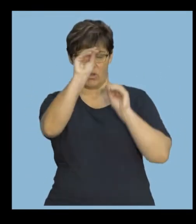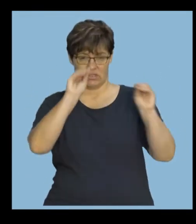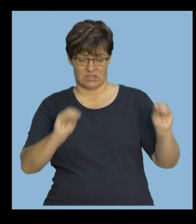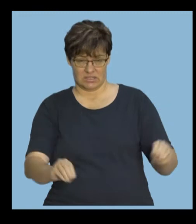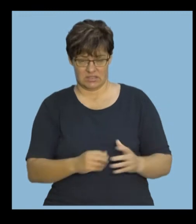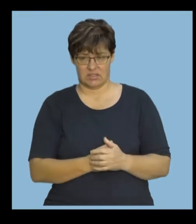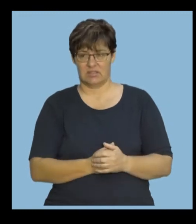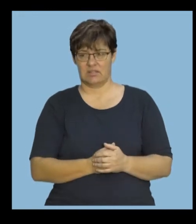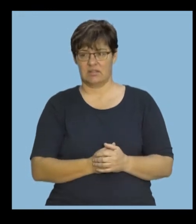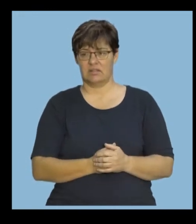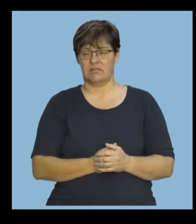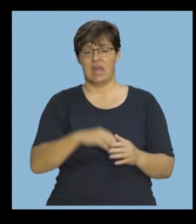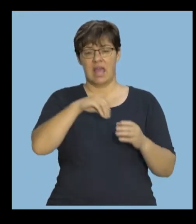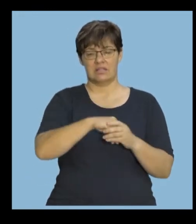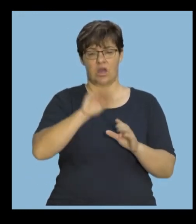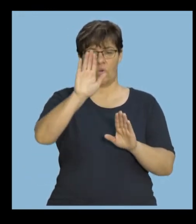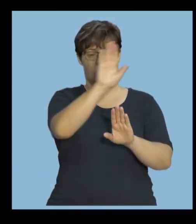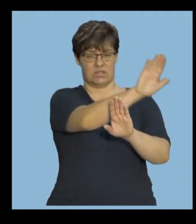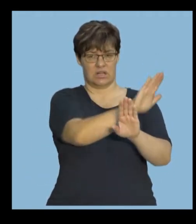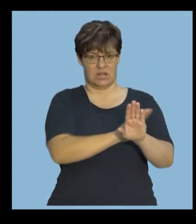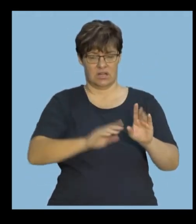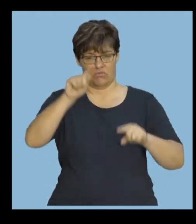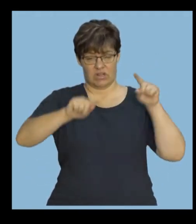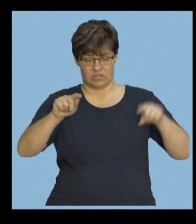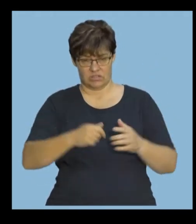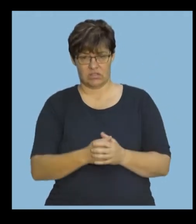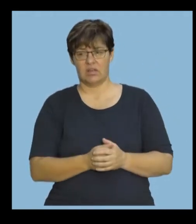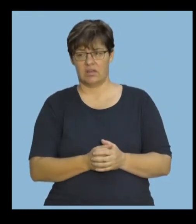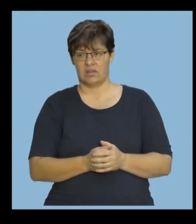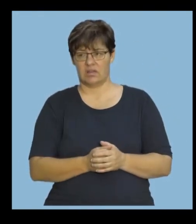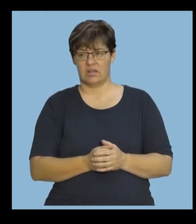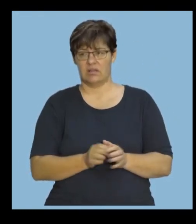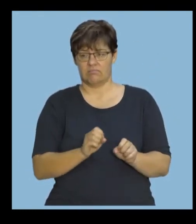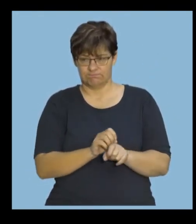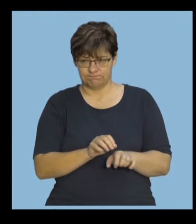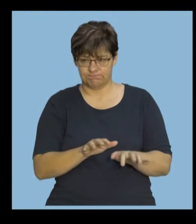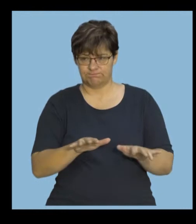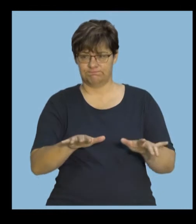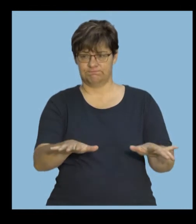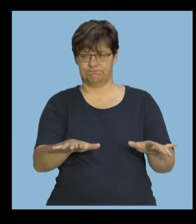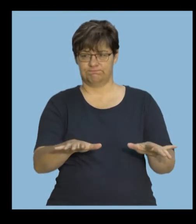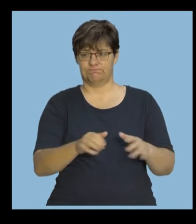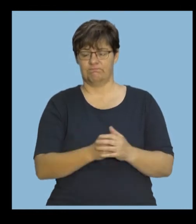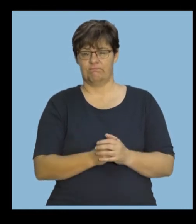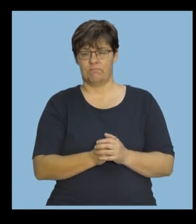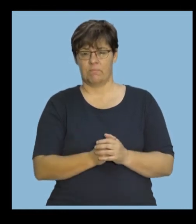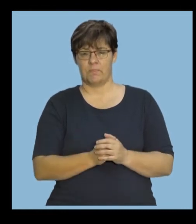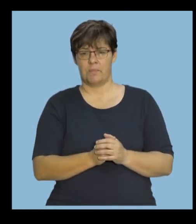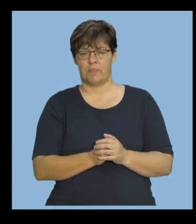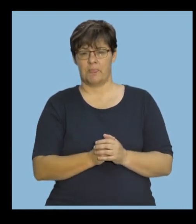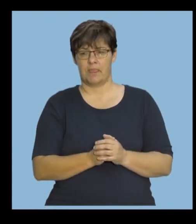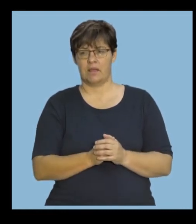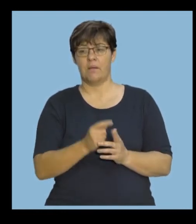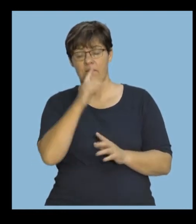interquartile range, and these are the measure of dispersion. And this part